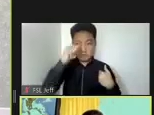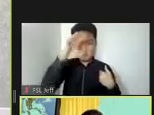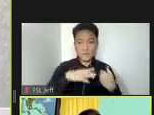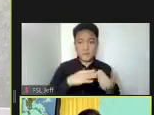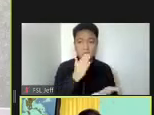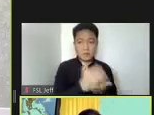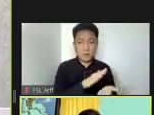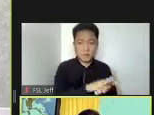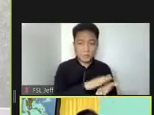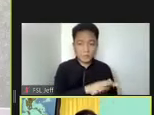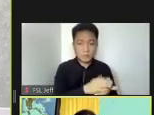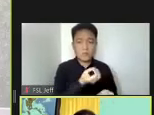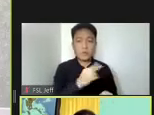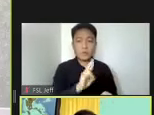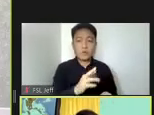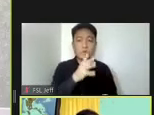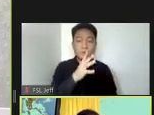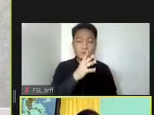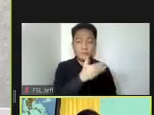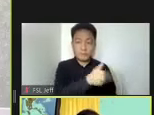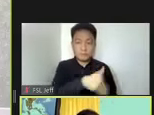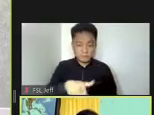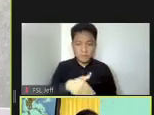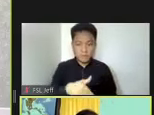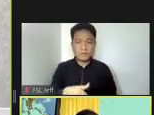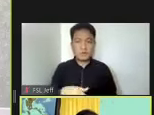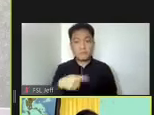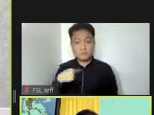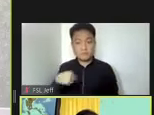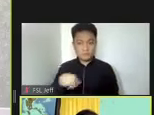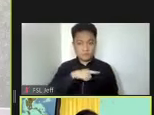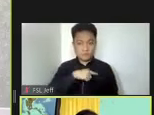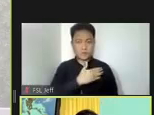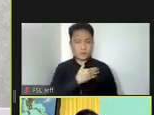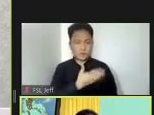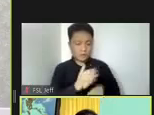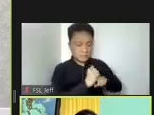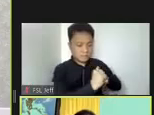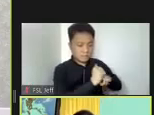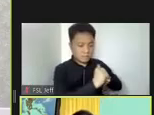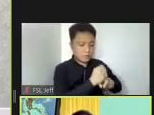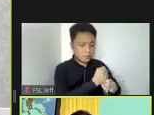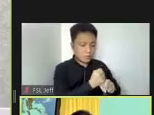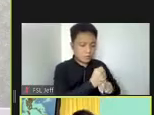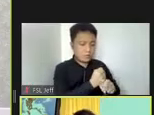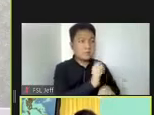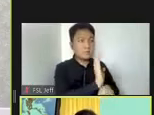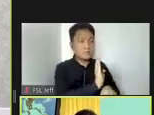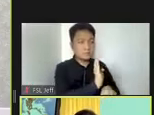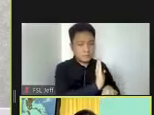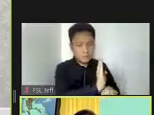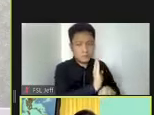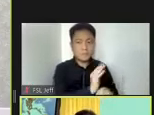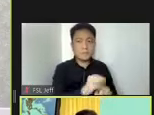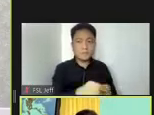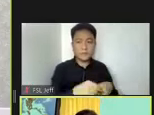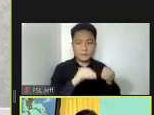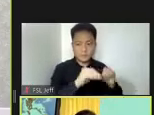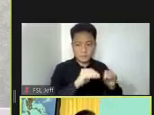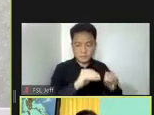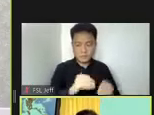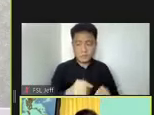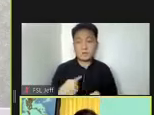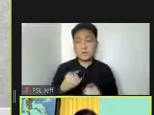I would like to challenge you to become part of the solution. Let us support our local farmers and